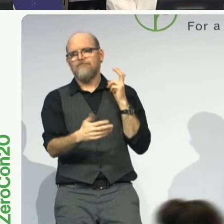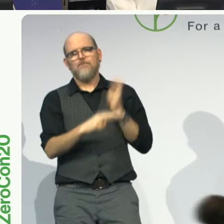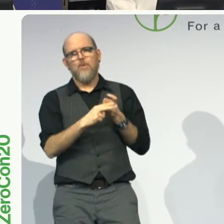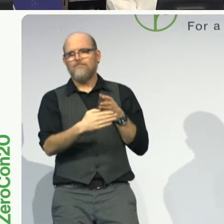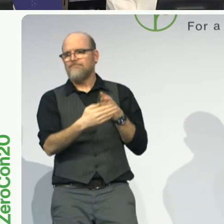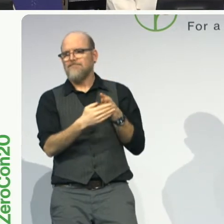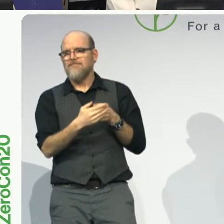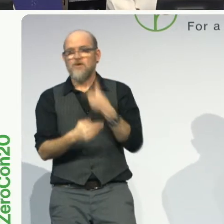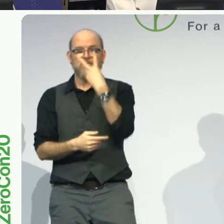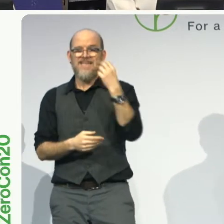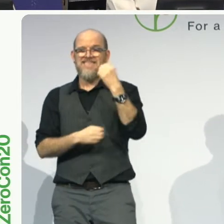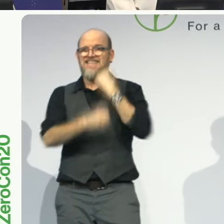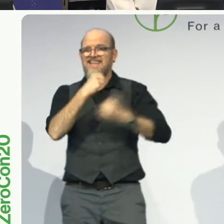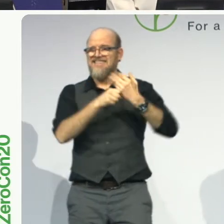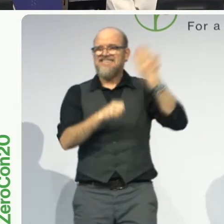progress to be made.